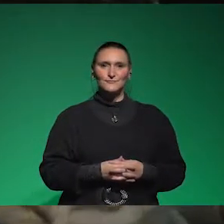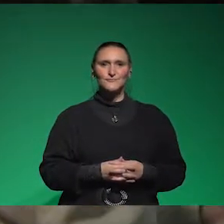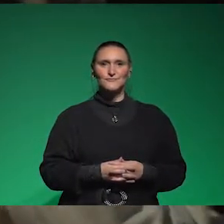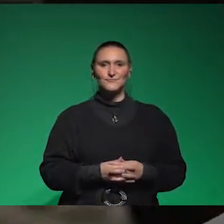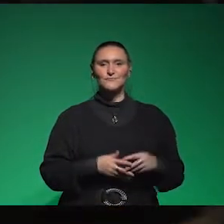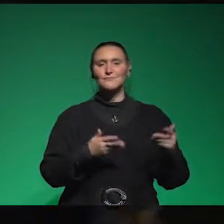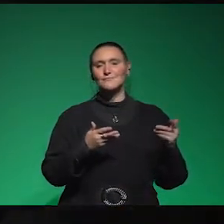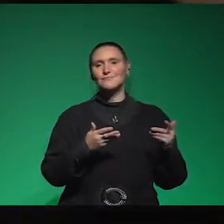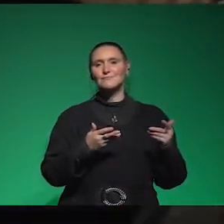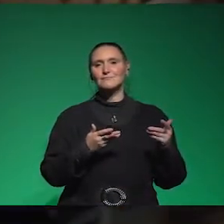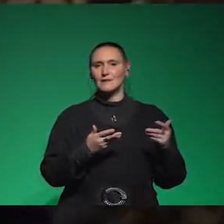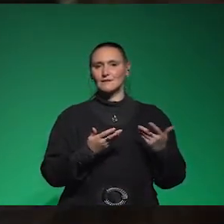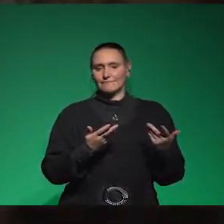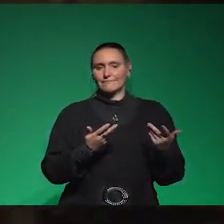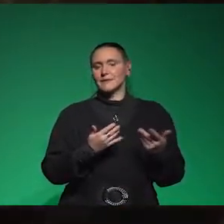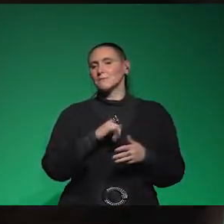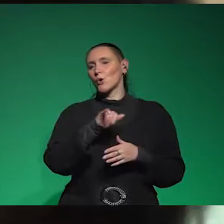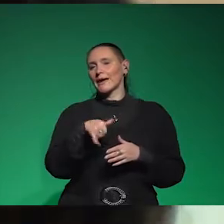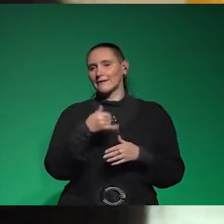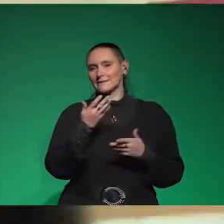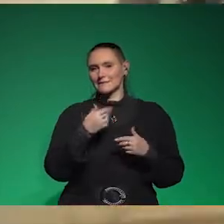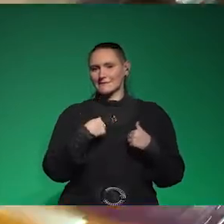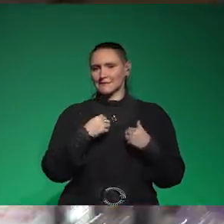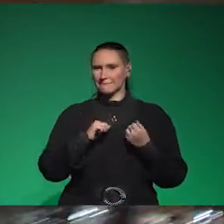you can also explain what Sikukeluang means.